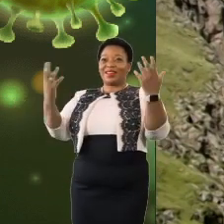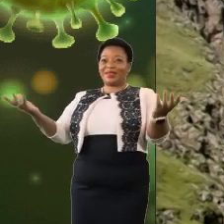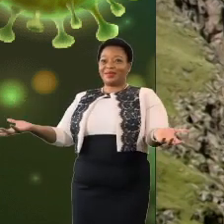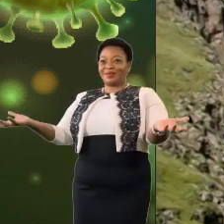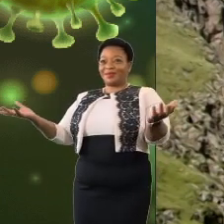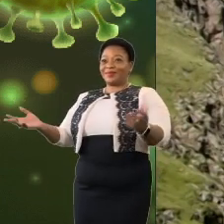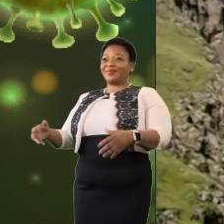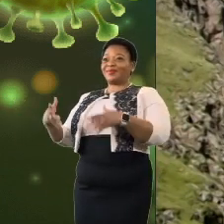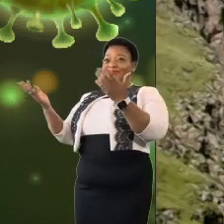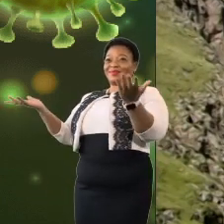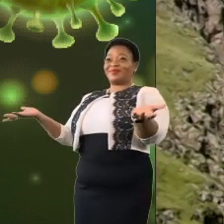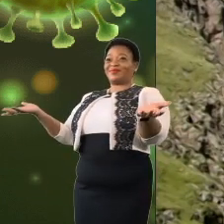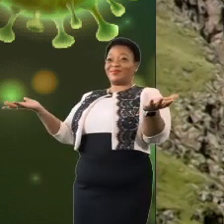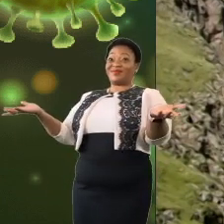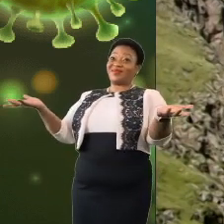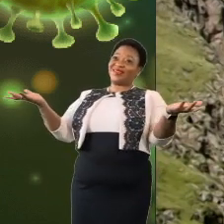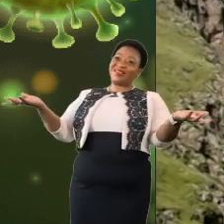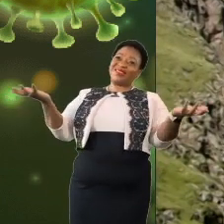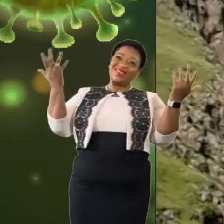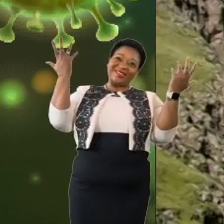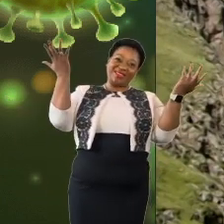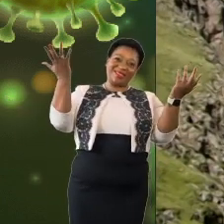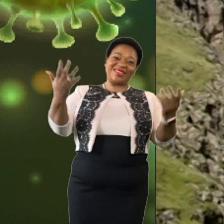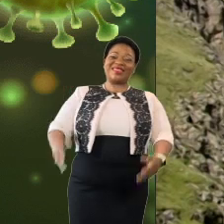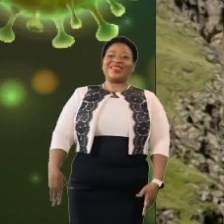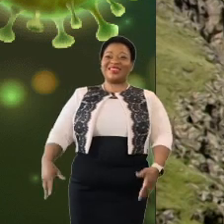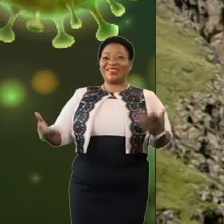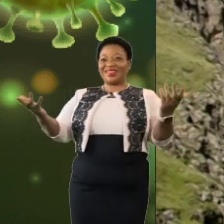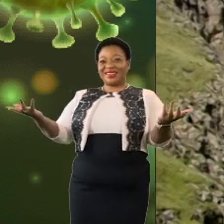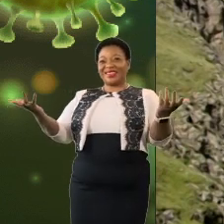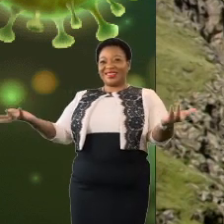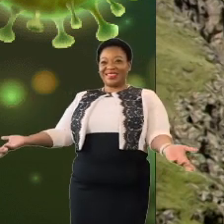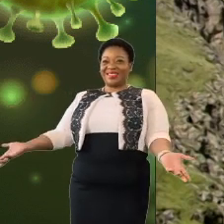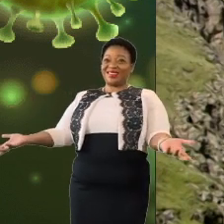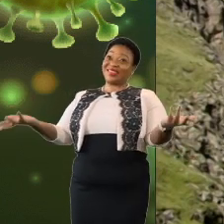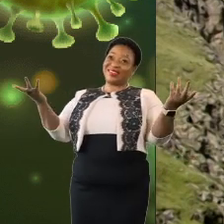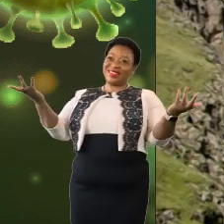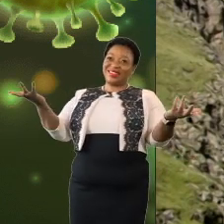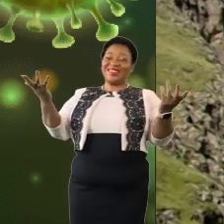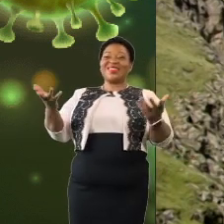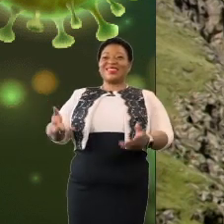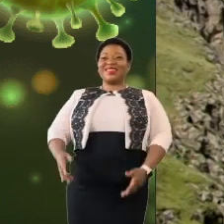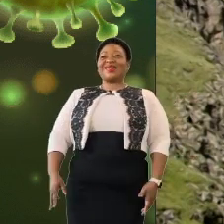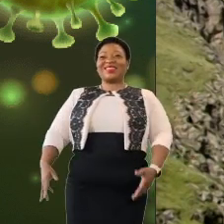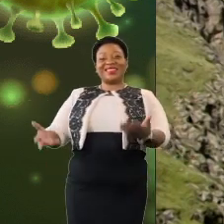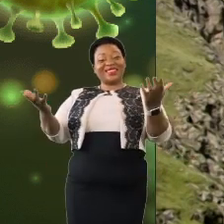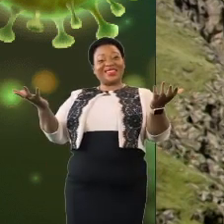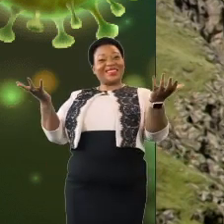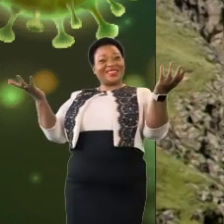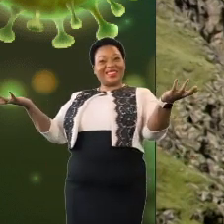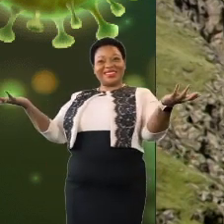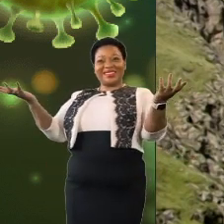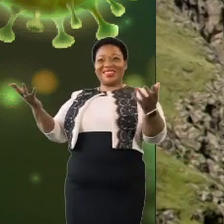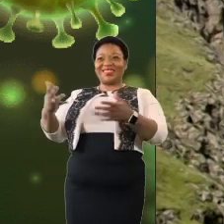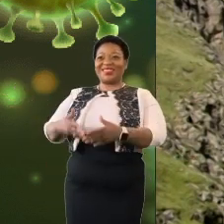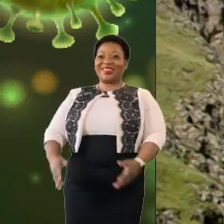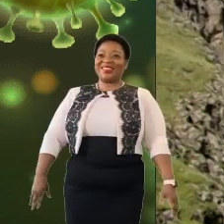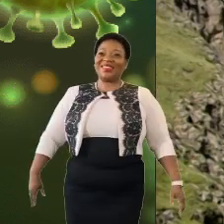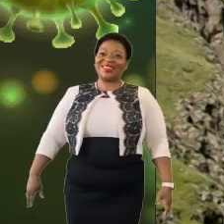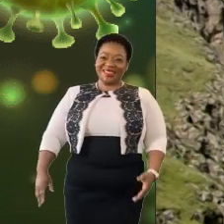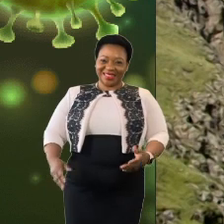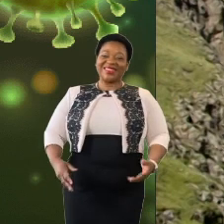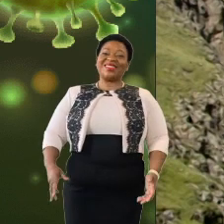you are referring to. And I'm sure we're going to discuss that also in more detail as the work stream itself, how we